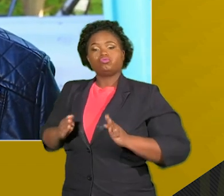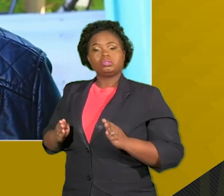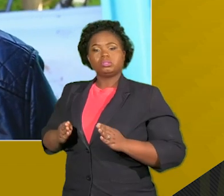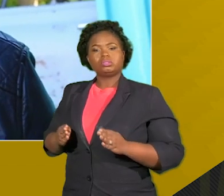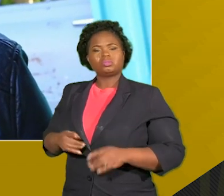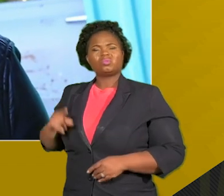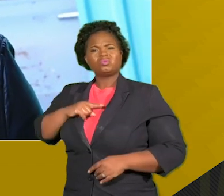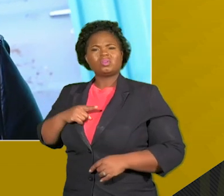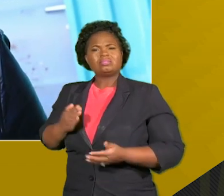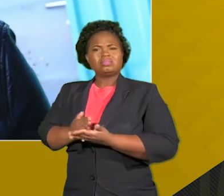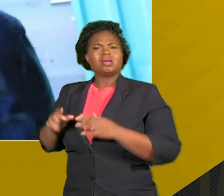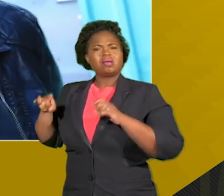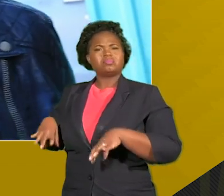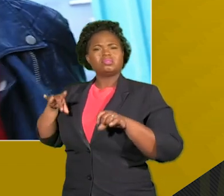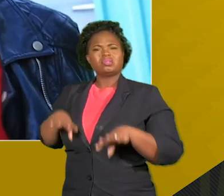and age, you still find,